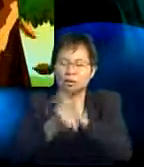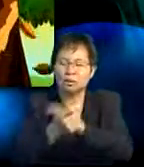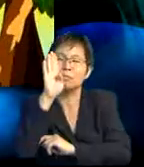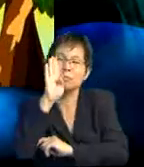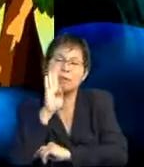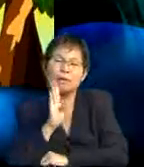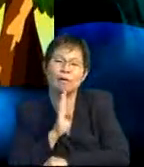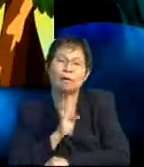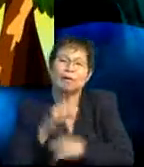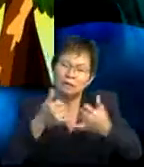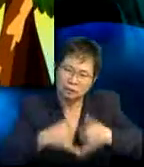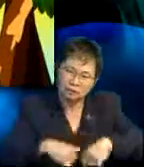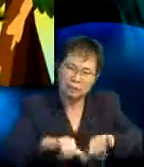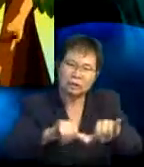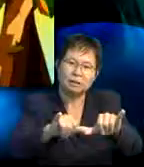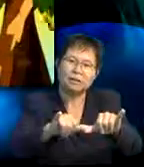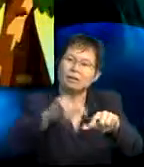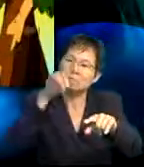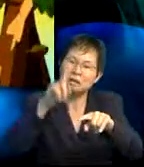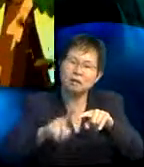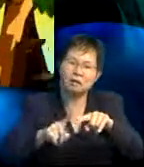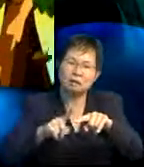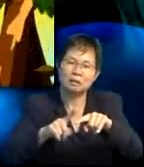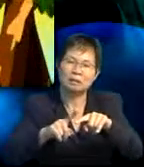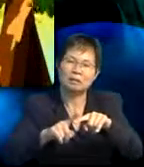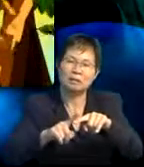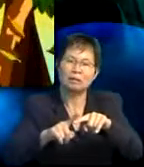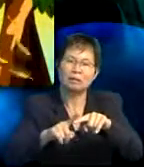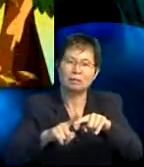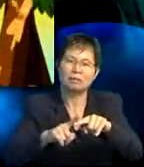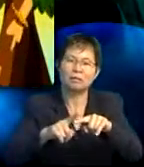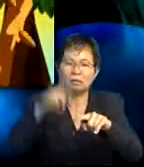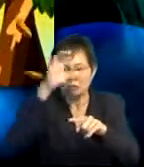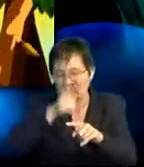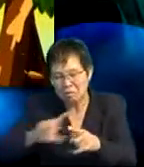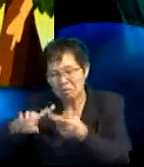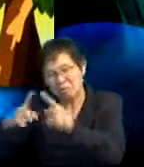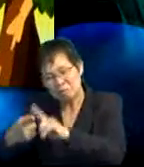brown. Still, he could not find anyone to be his friend.